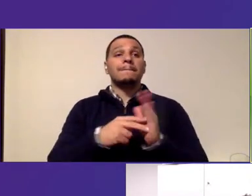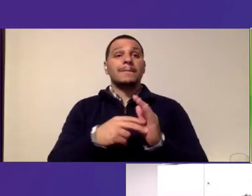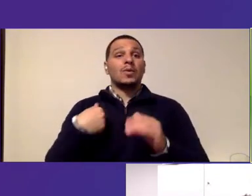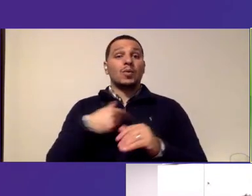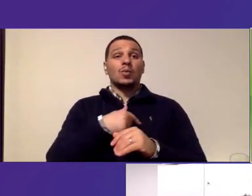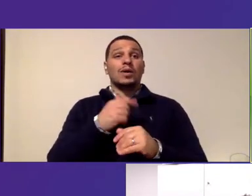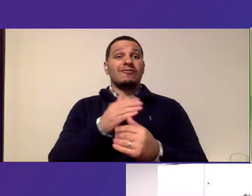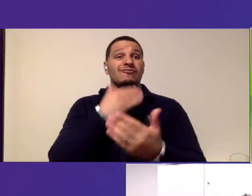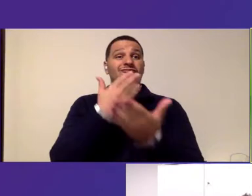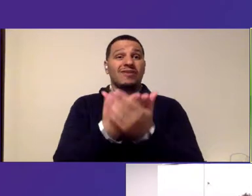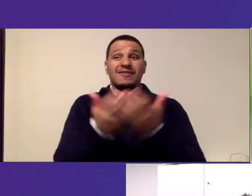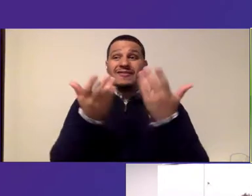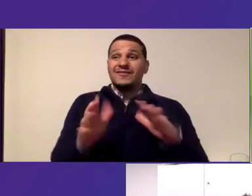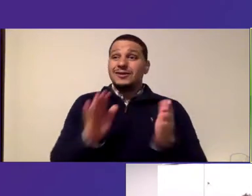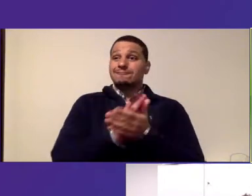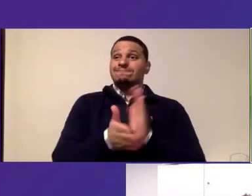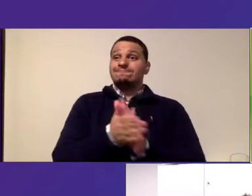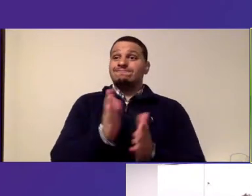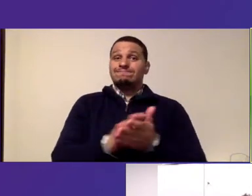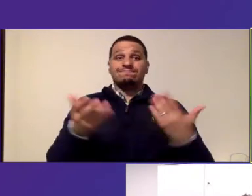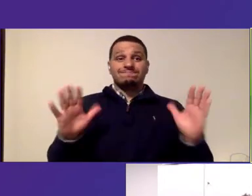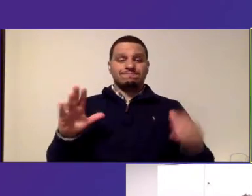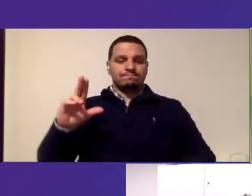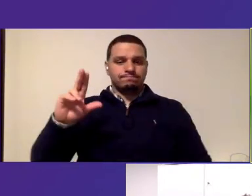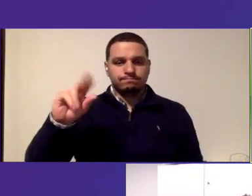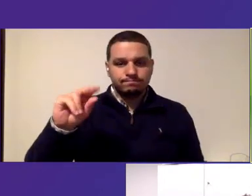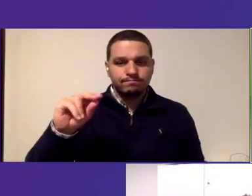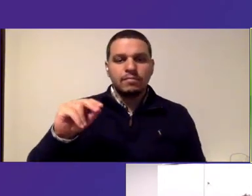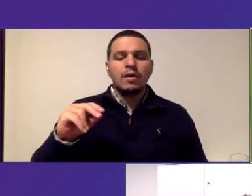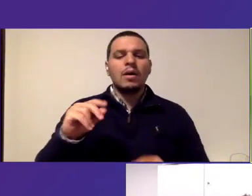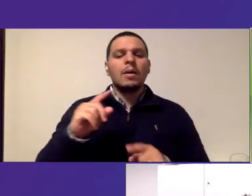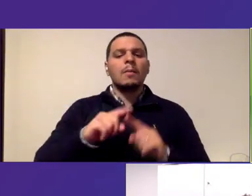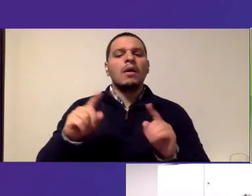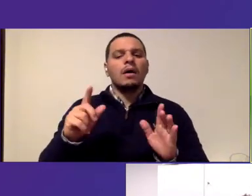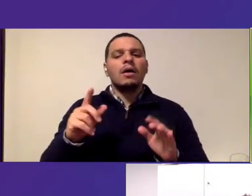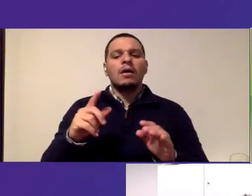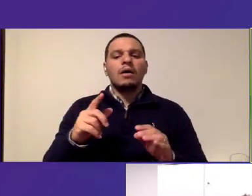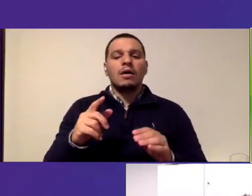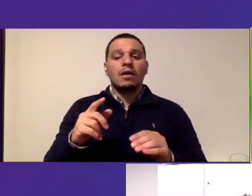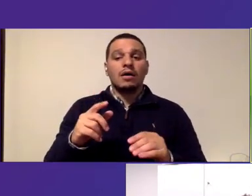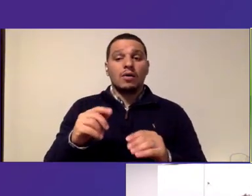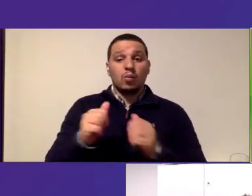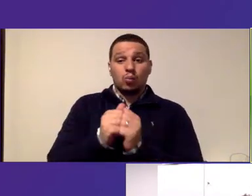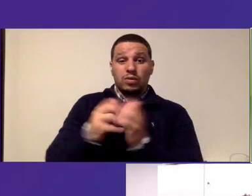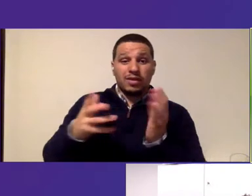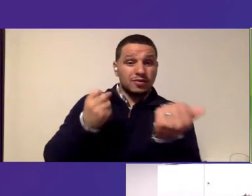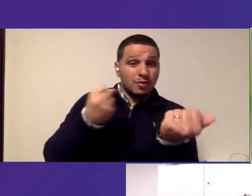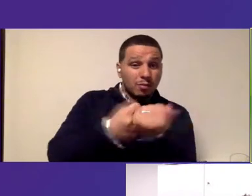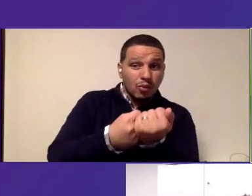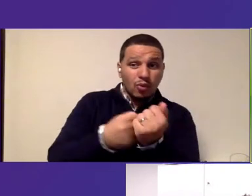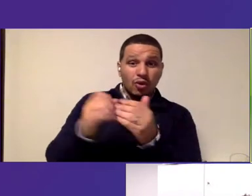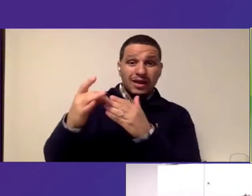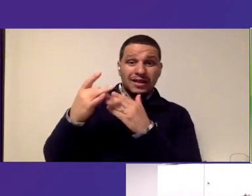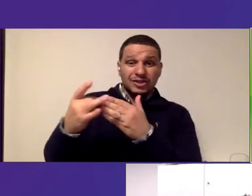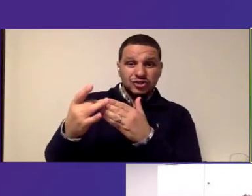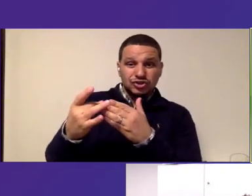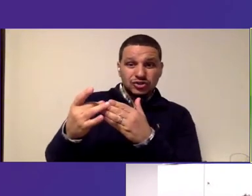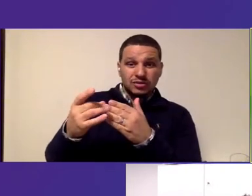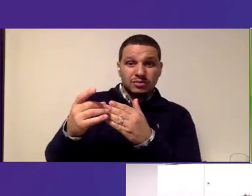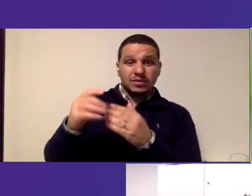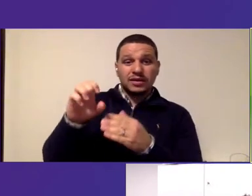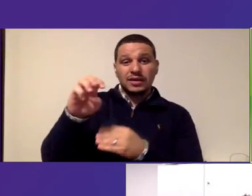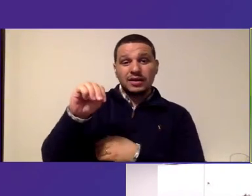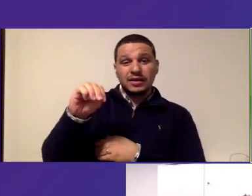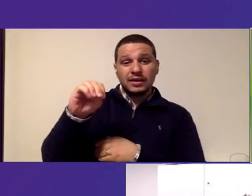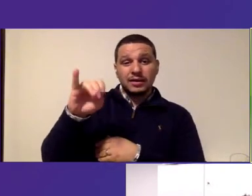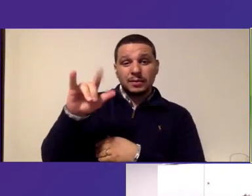vacuum either. And it really would not have been possible without the support and leadership of Emily